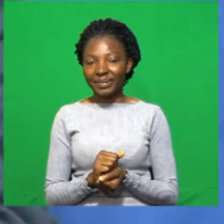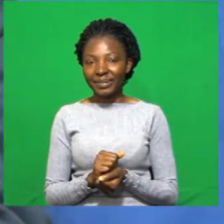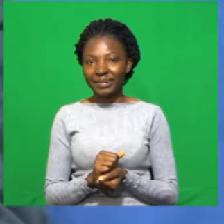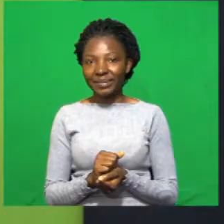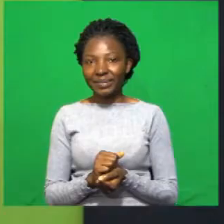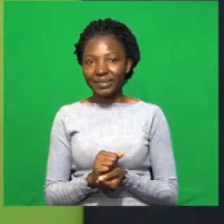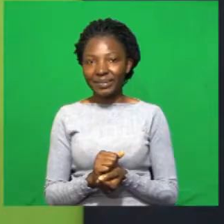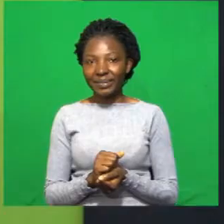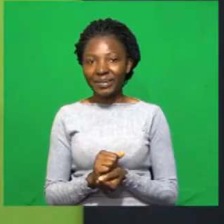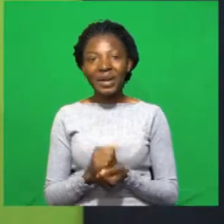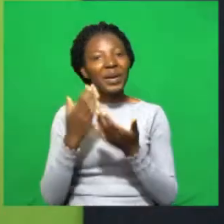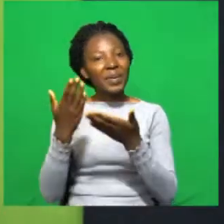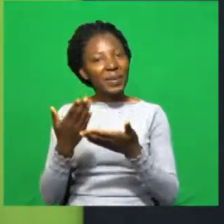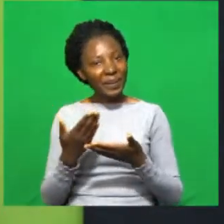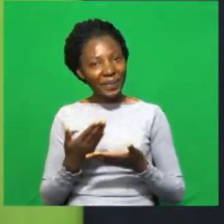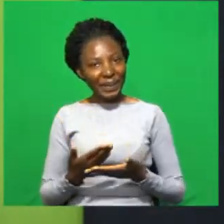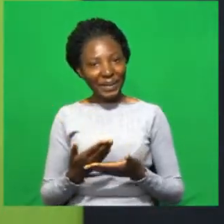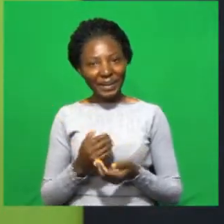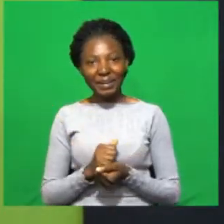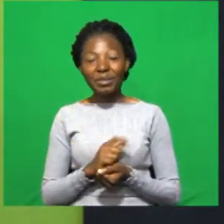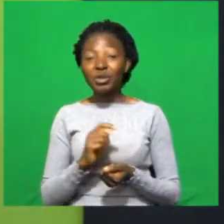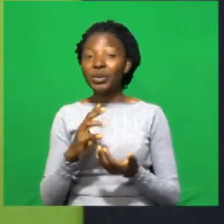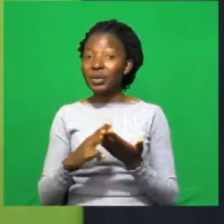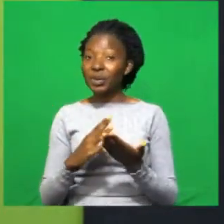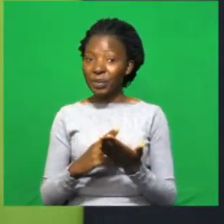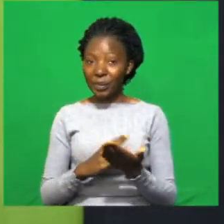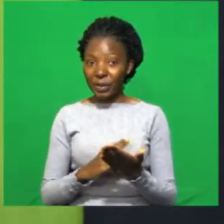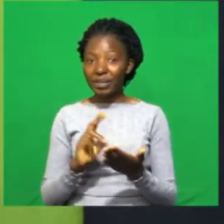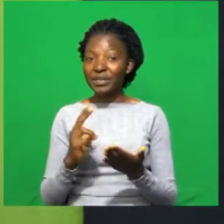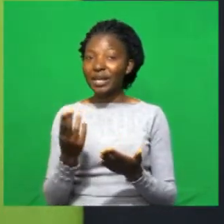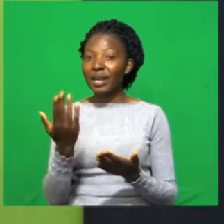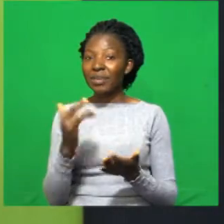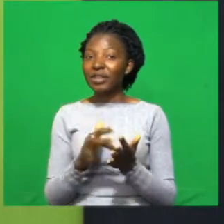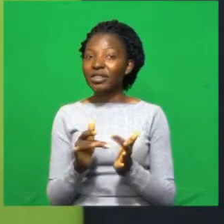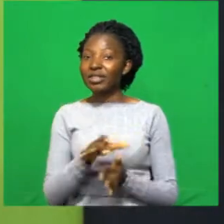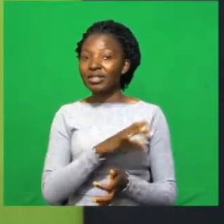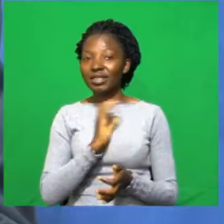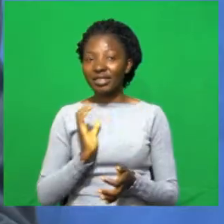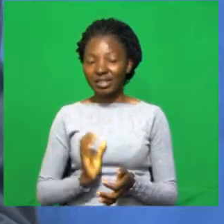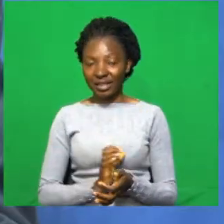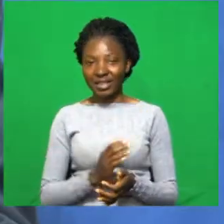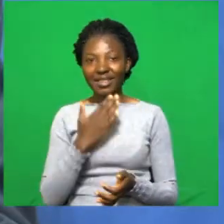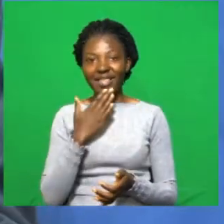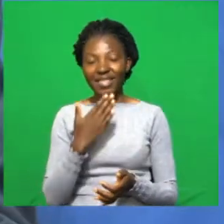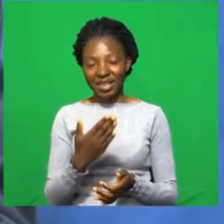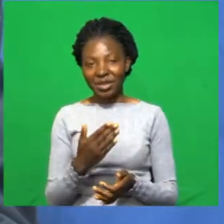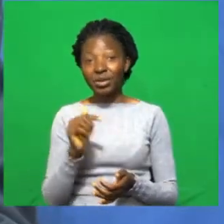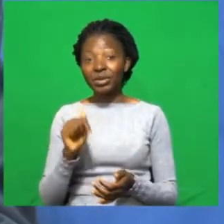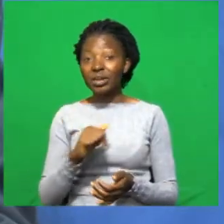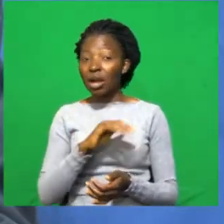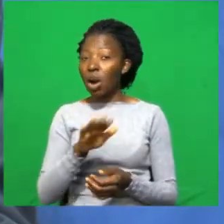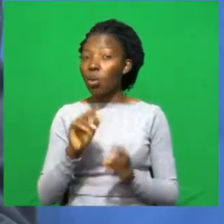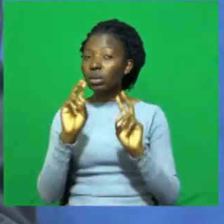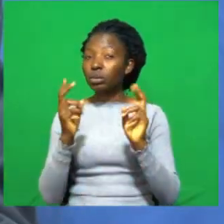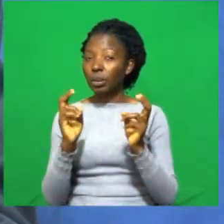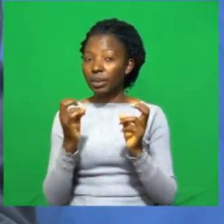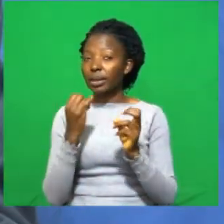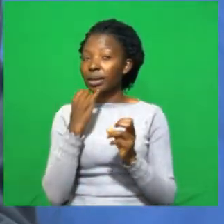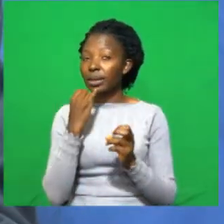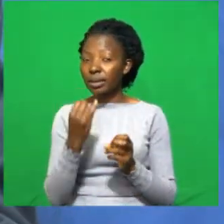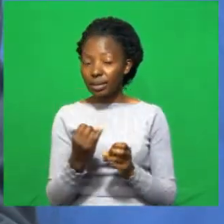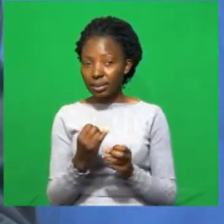kwasai vateereri? Vateereri, tinokuchingamidzai kuprogramu yedu The Second Coming of Christ. Tinoda kutenda nhasi hurukuro yedu nemusoro